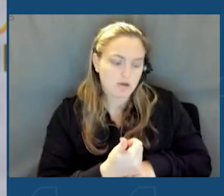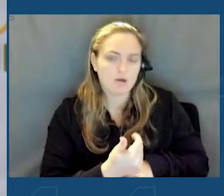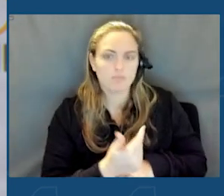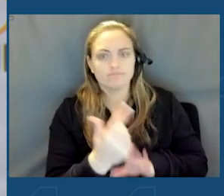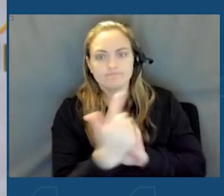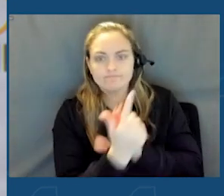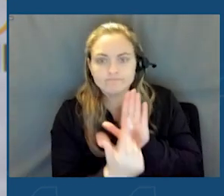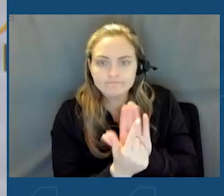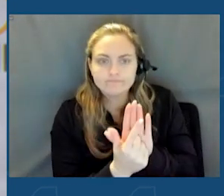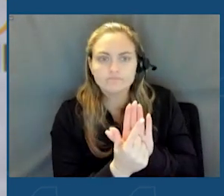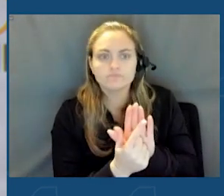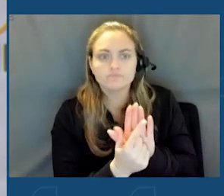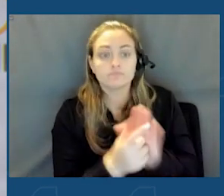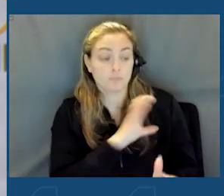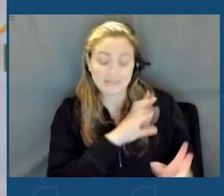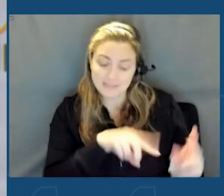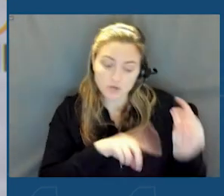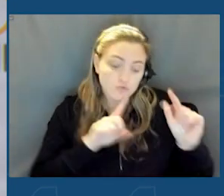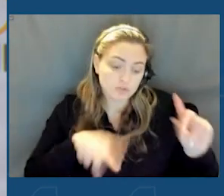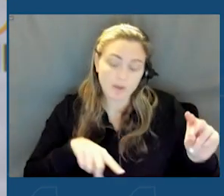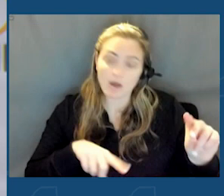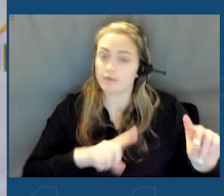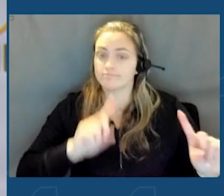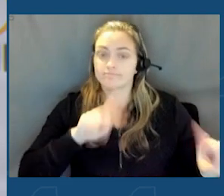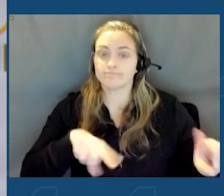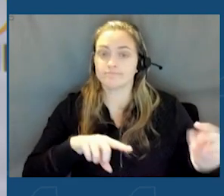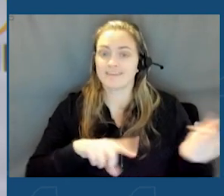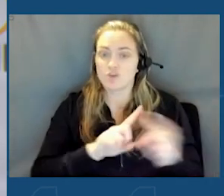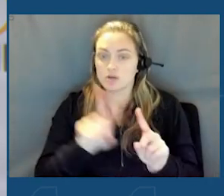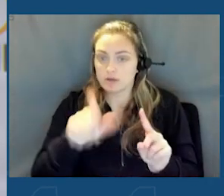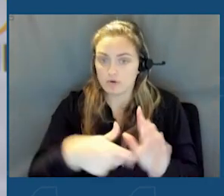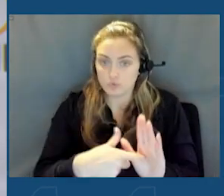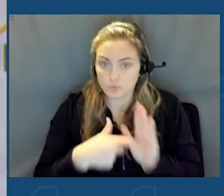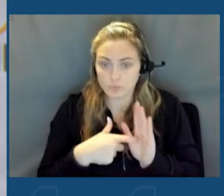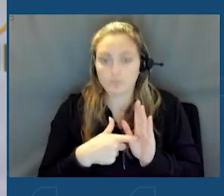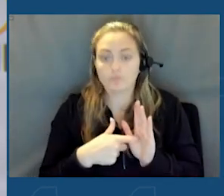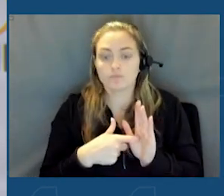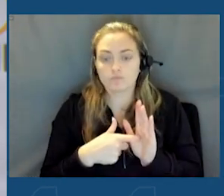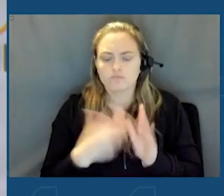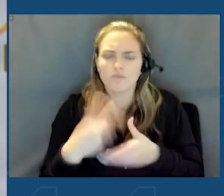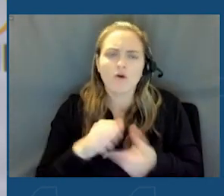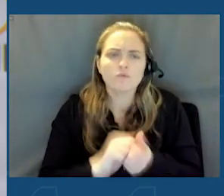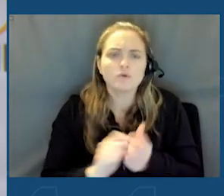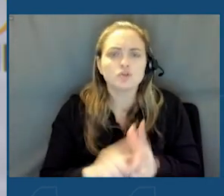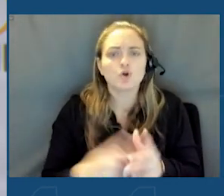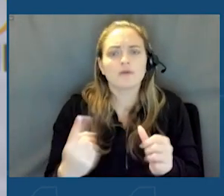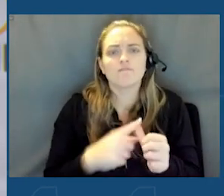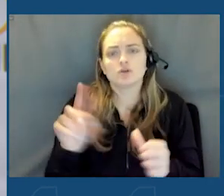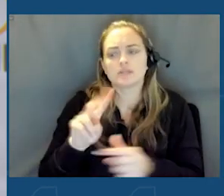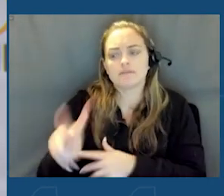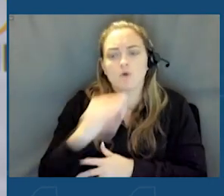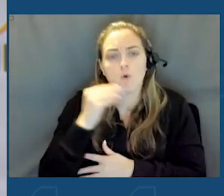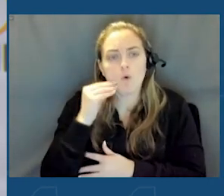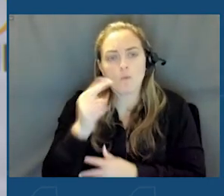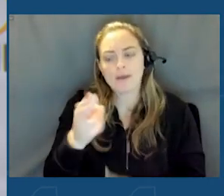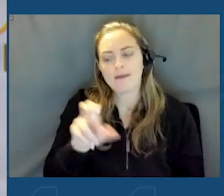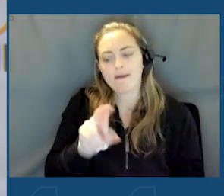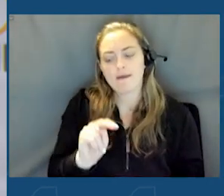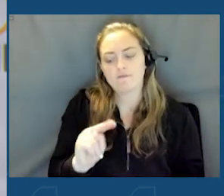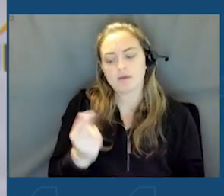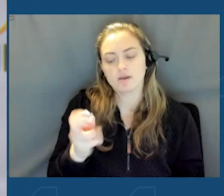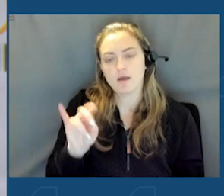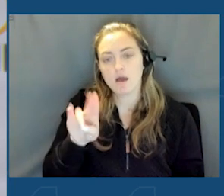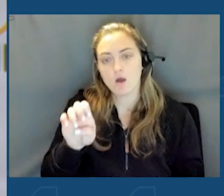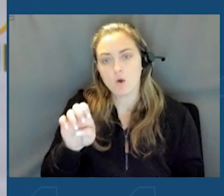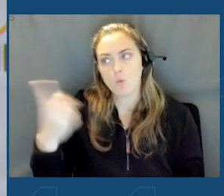to respond differently. She was involved in starting the first domestic violence home, Haven House. She was one of the founders